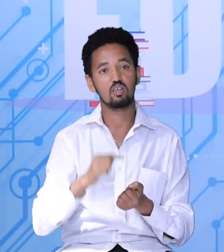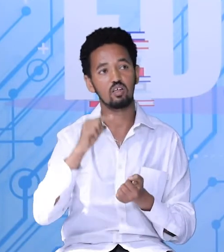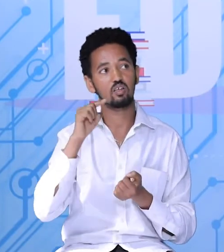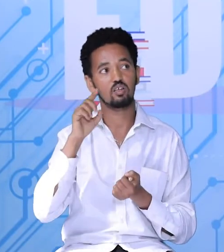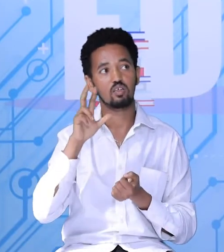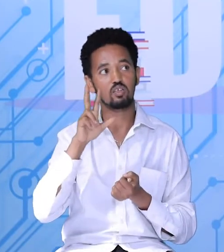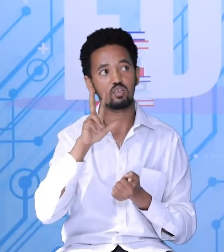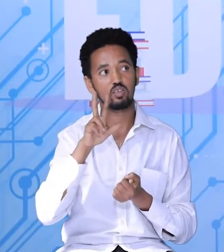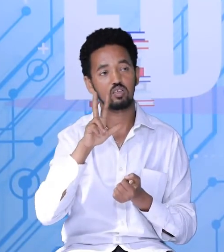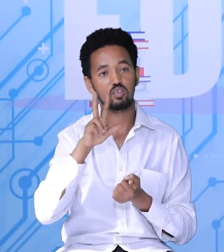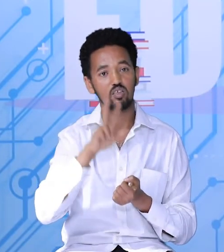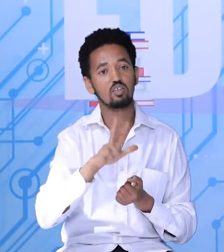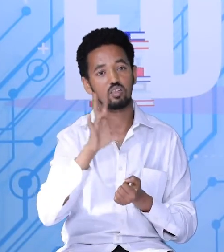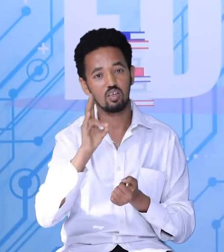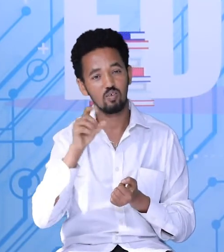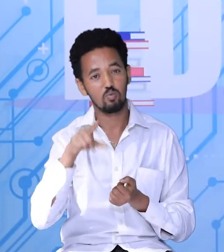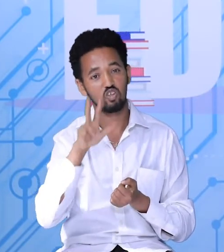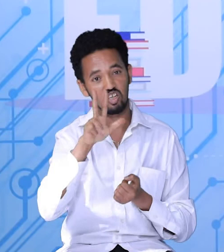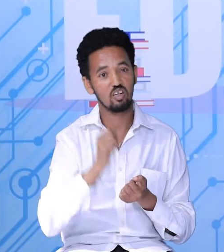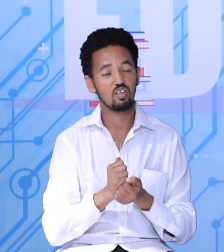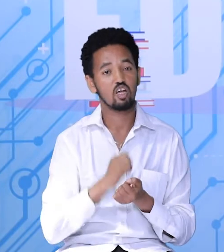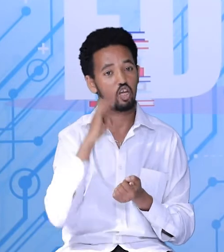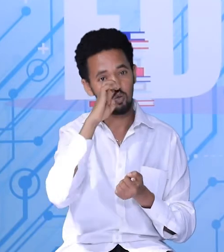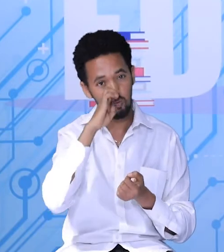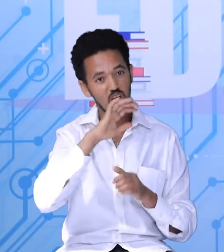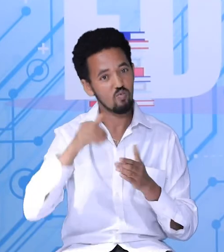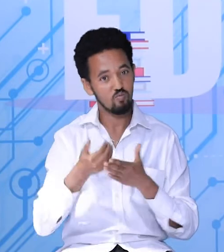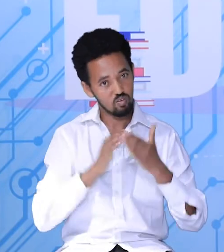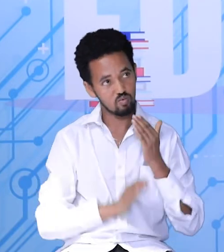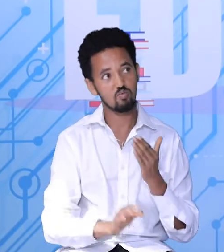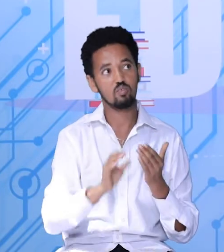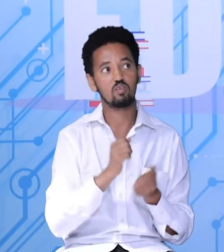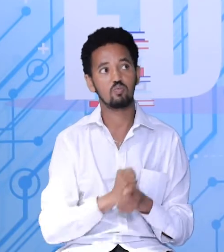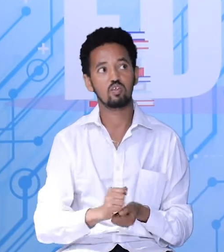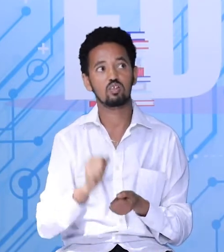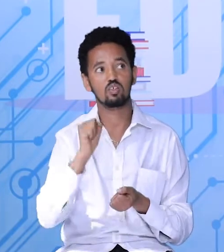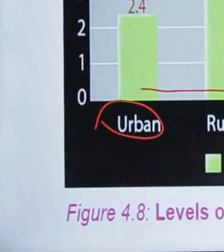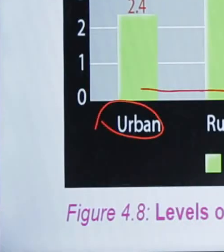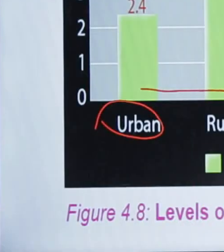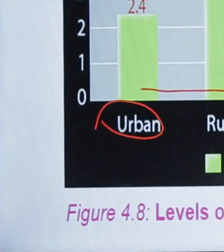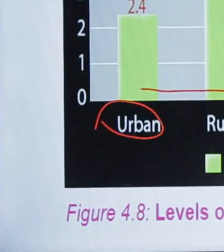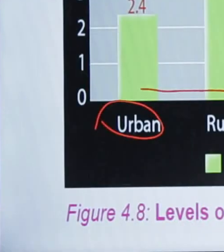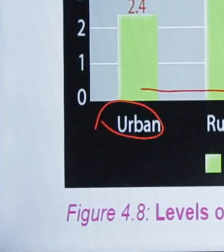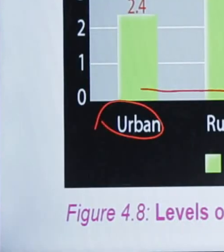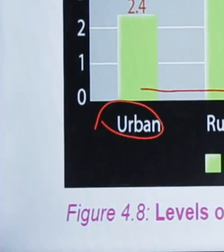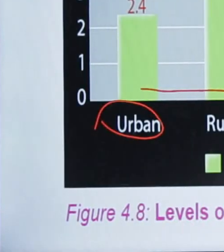This means the total average of Ethiopian total crude birth rate is 35.7.